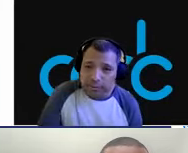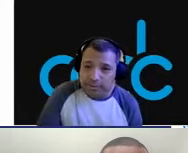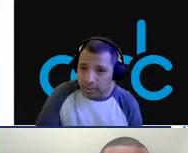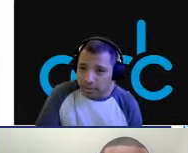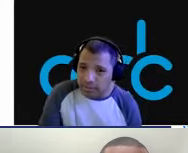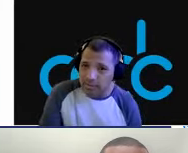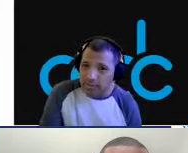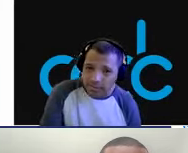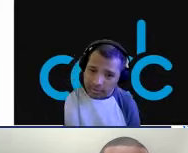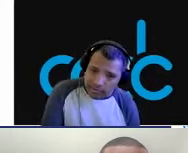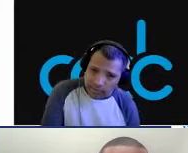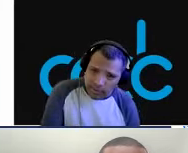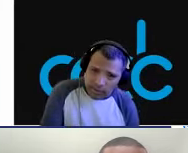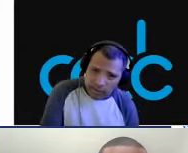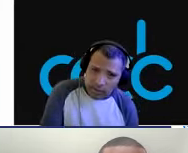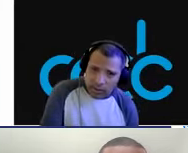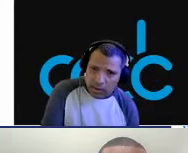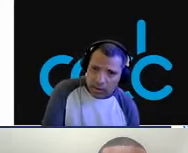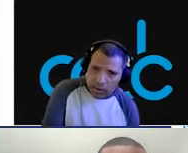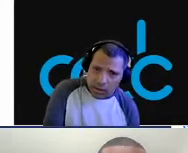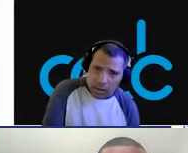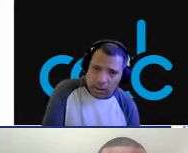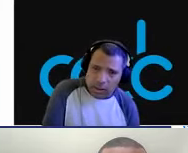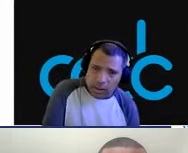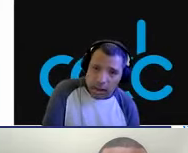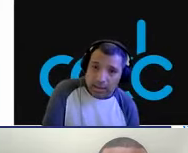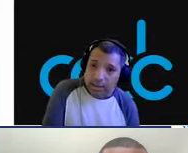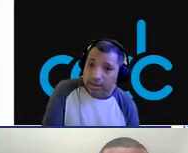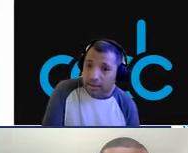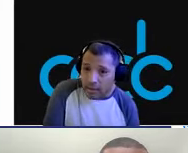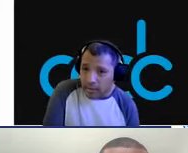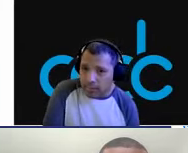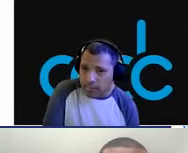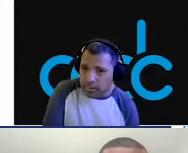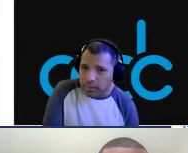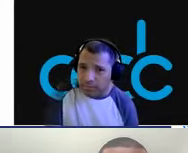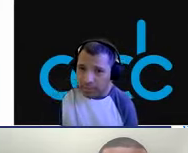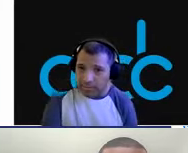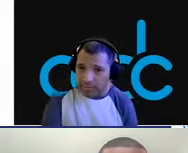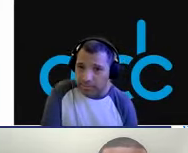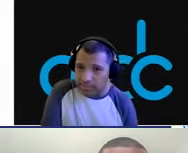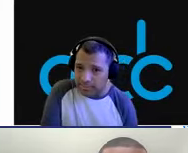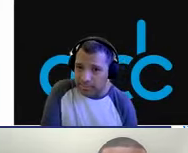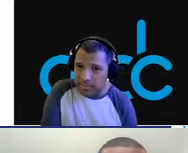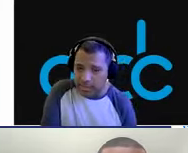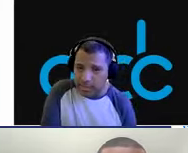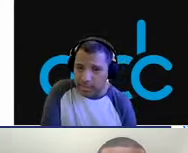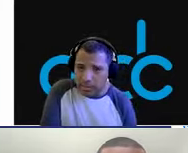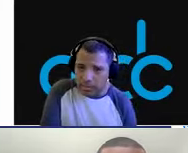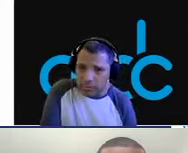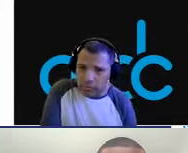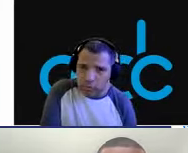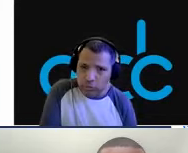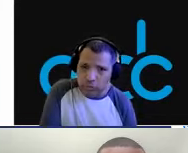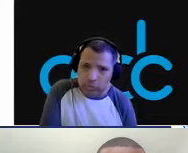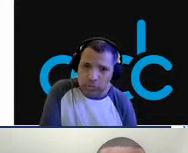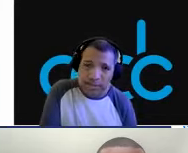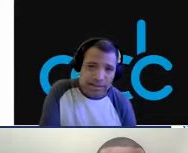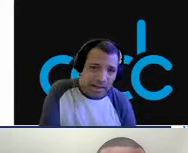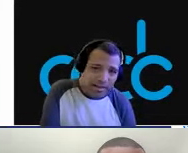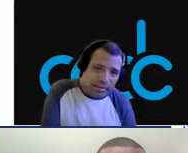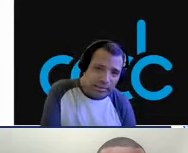be as inclusive as possible. I can help as part of CCDC